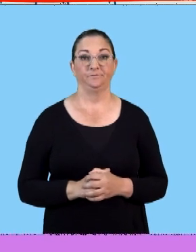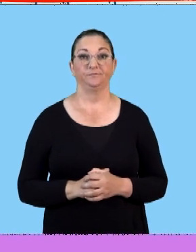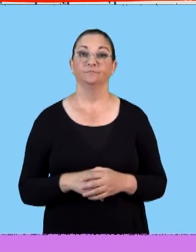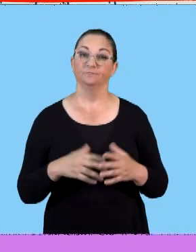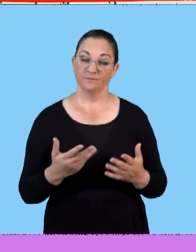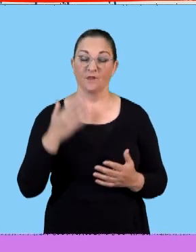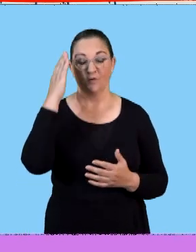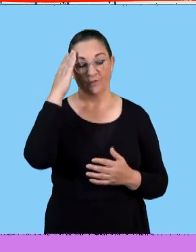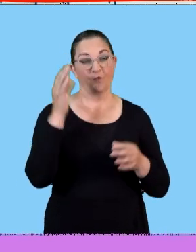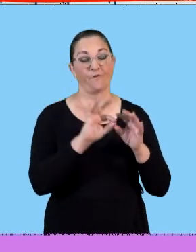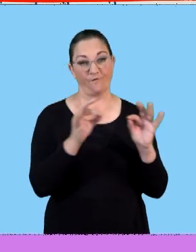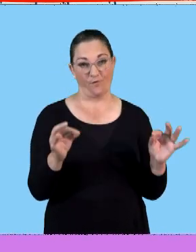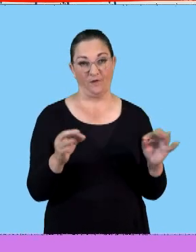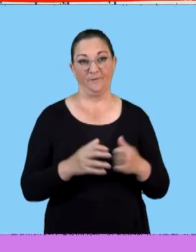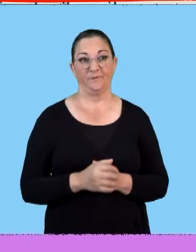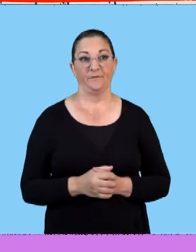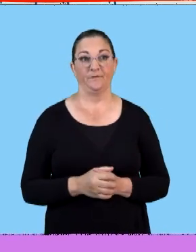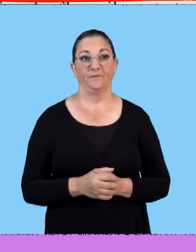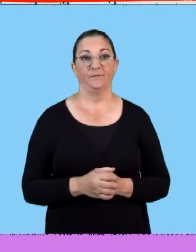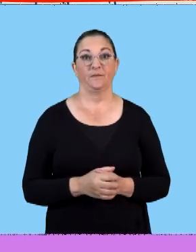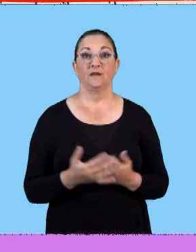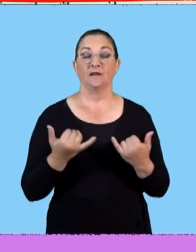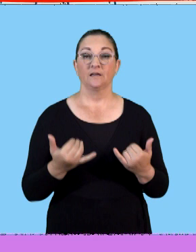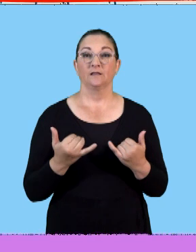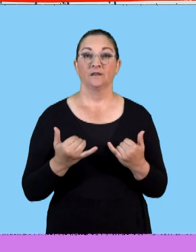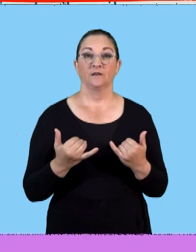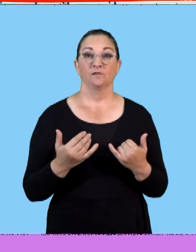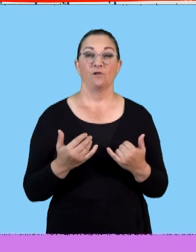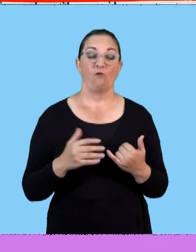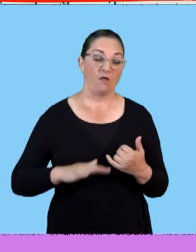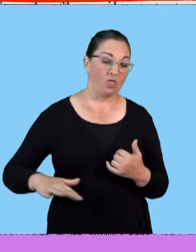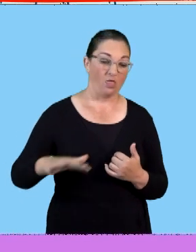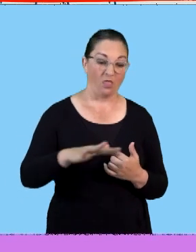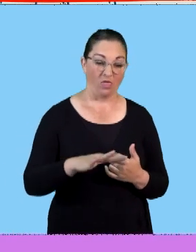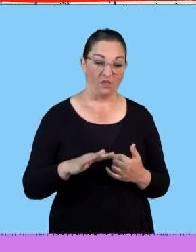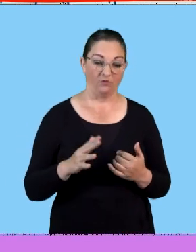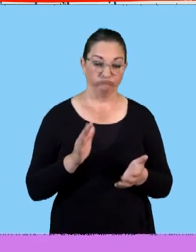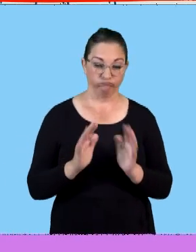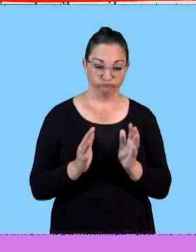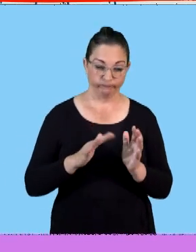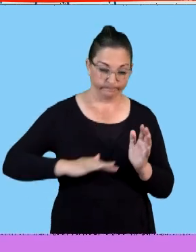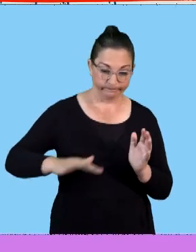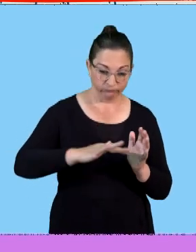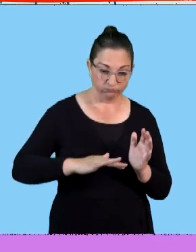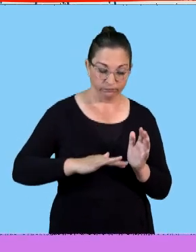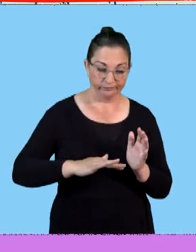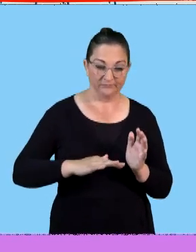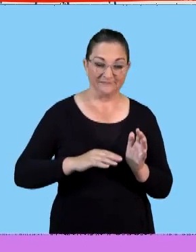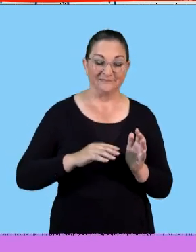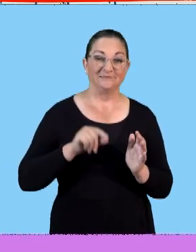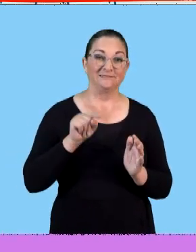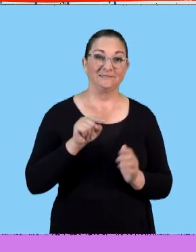on that? So that will be my formula, right? So thereafter I will take now what is the area of the entire soccer field. That equals to